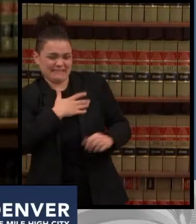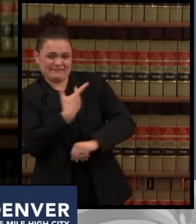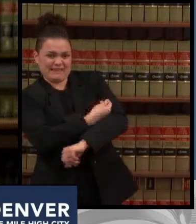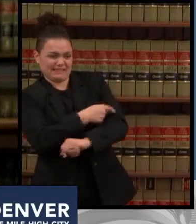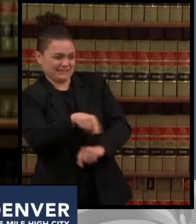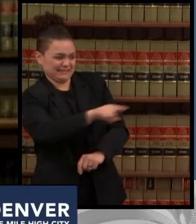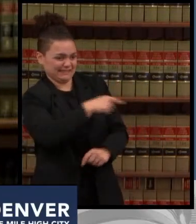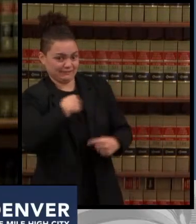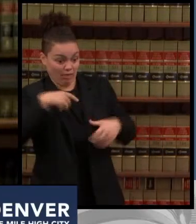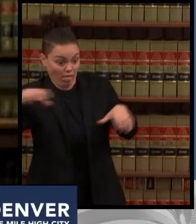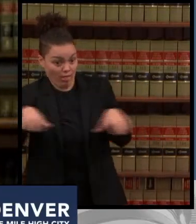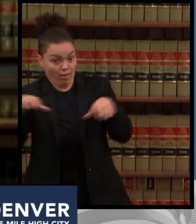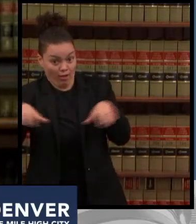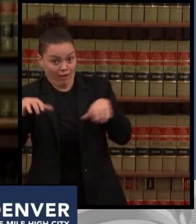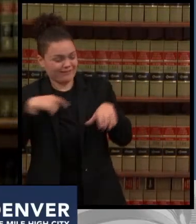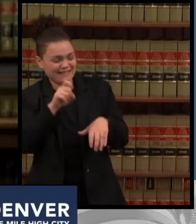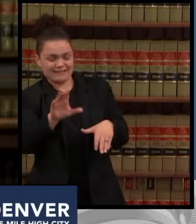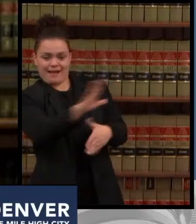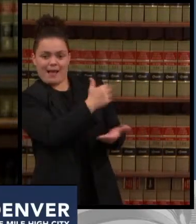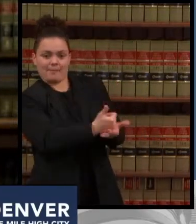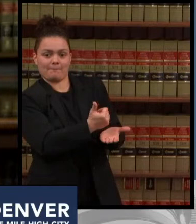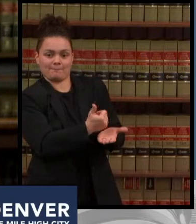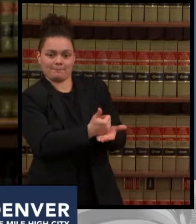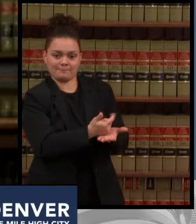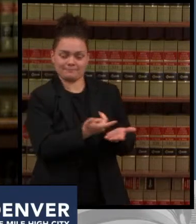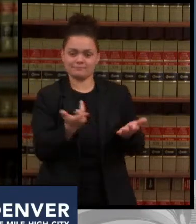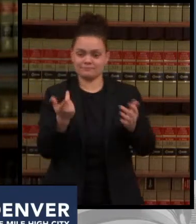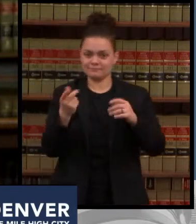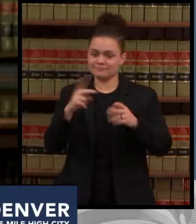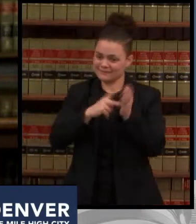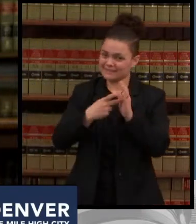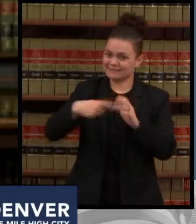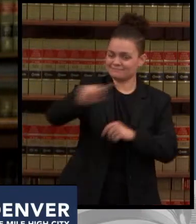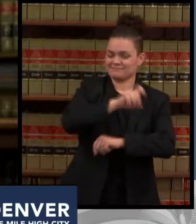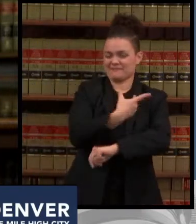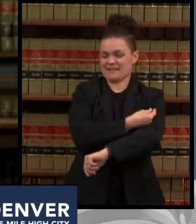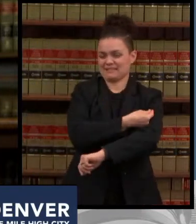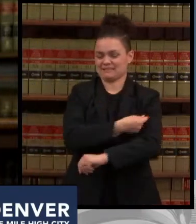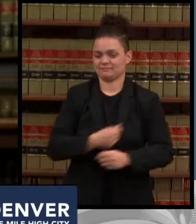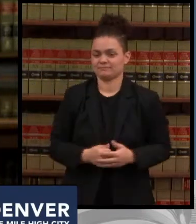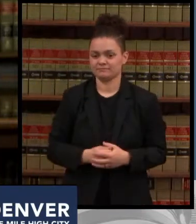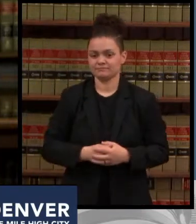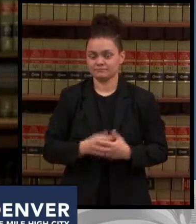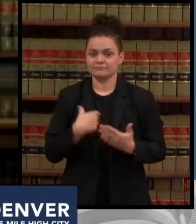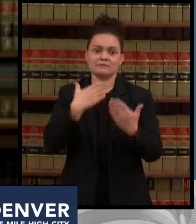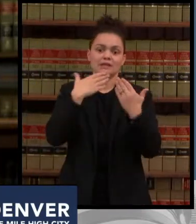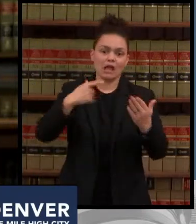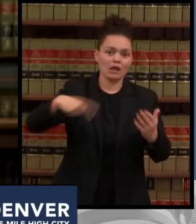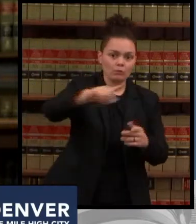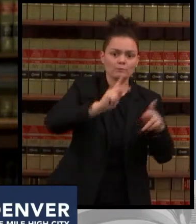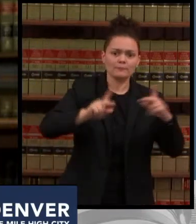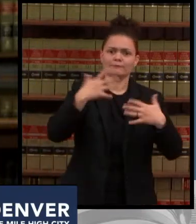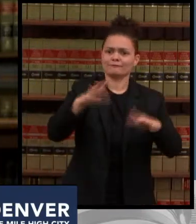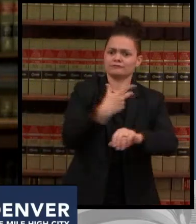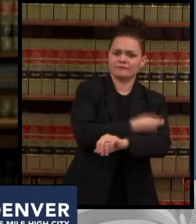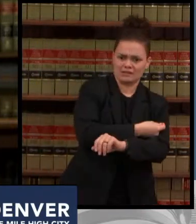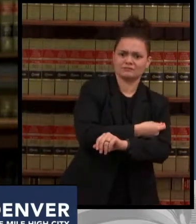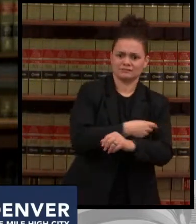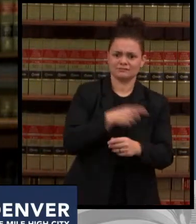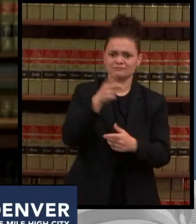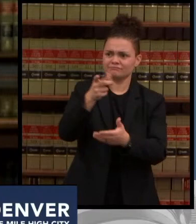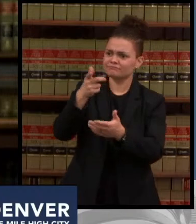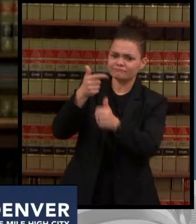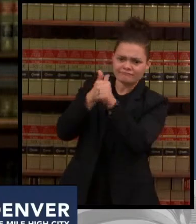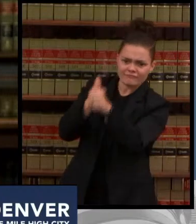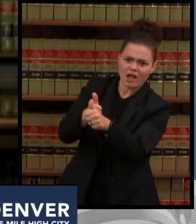need everybody to come together. So thank you so much for getting vaccinated and for cooperating with the public health orders.